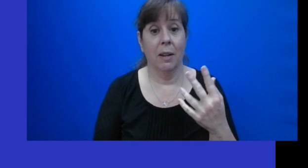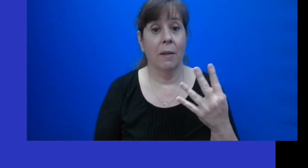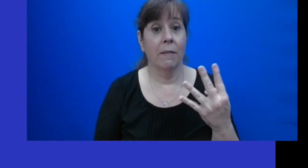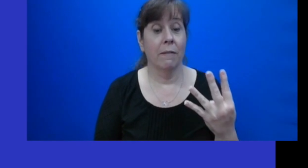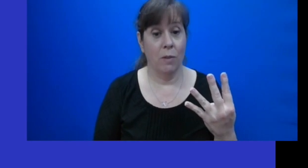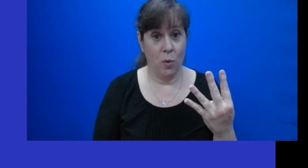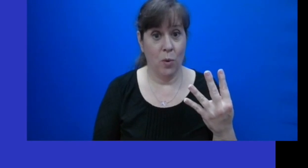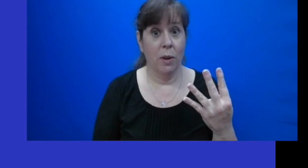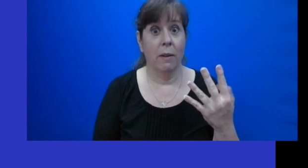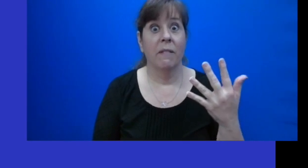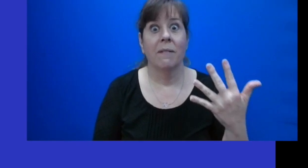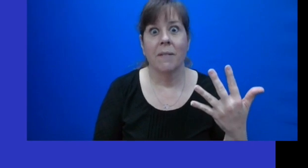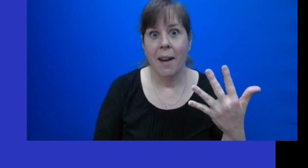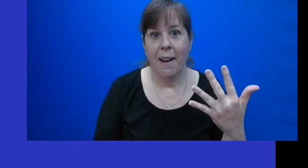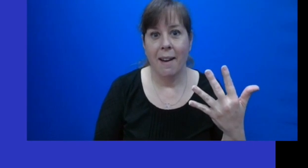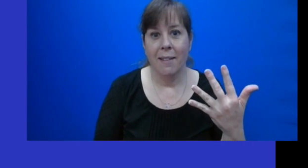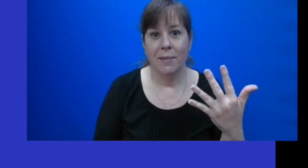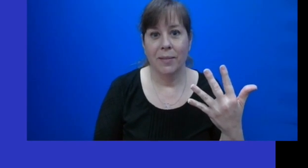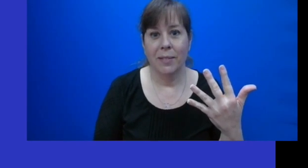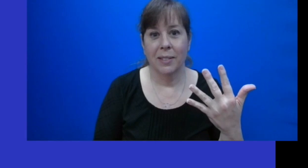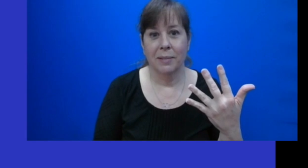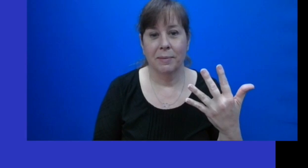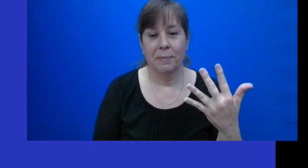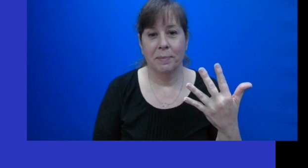4, 5.